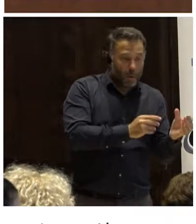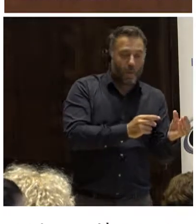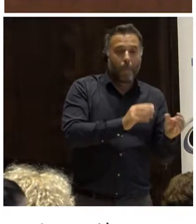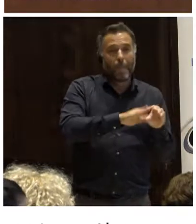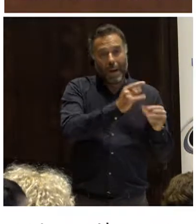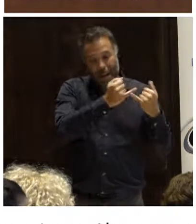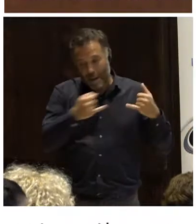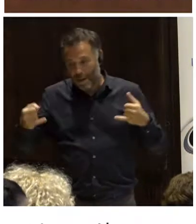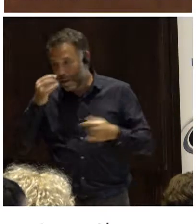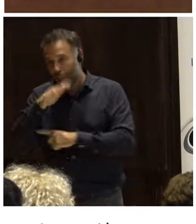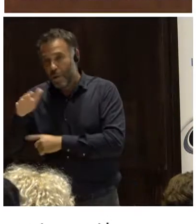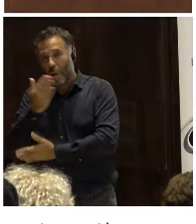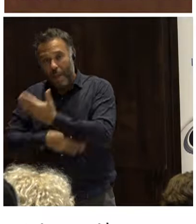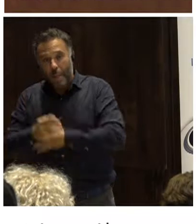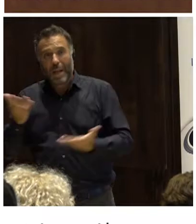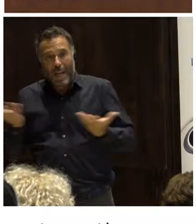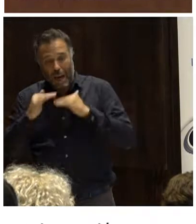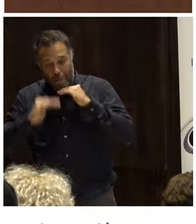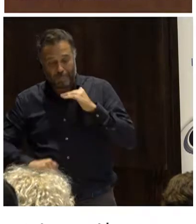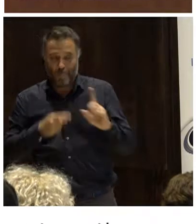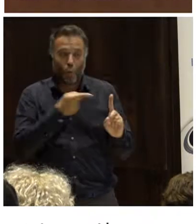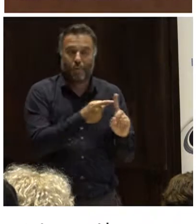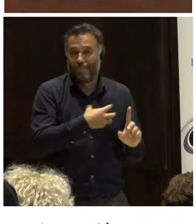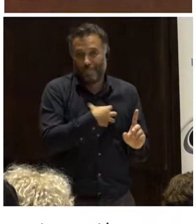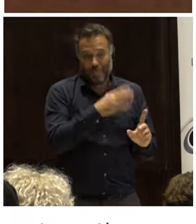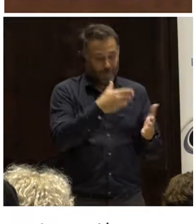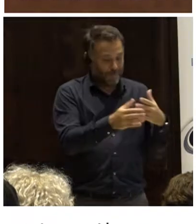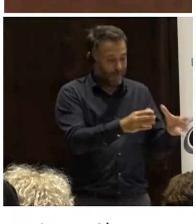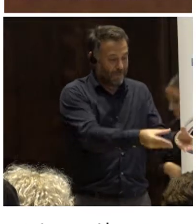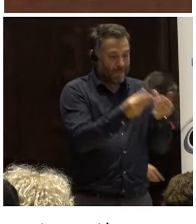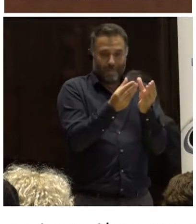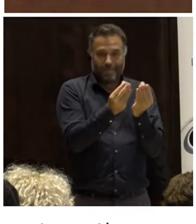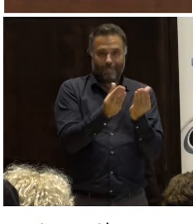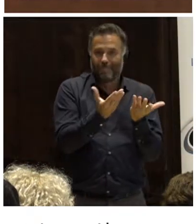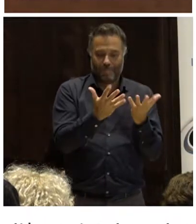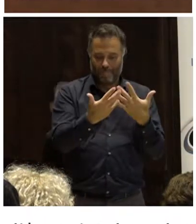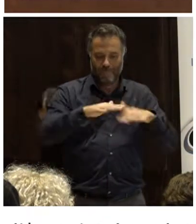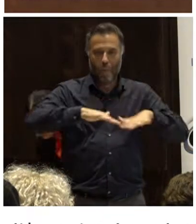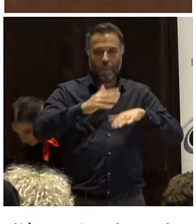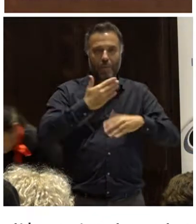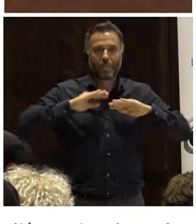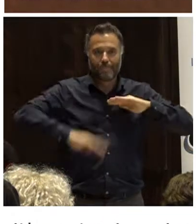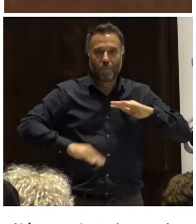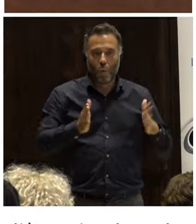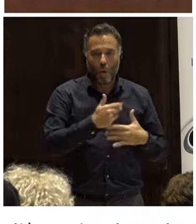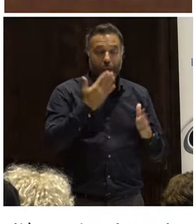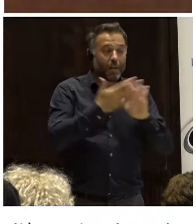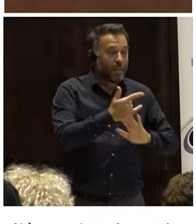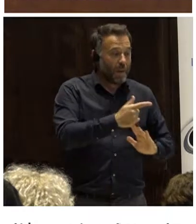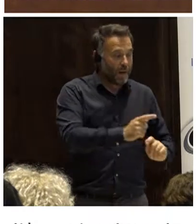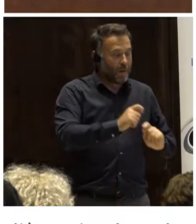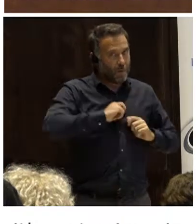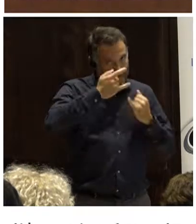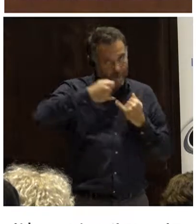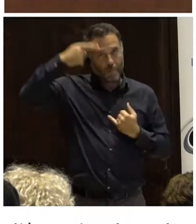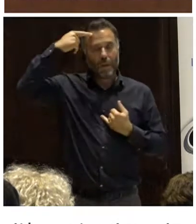depriving them from some information that could come from this kind of play. For example, weight, for